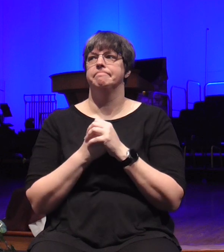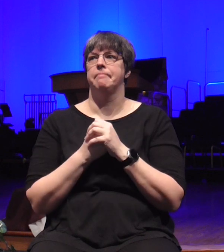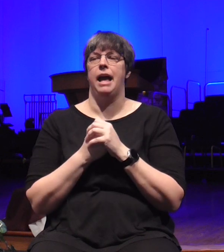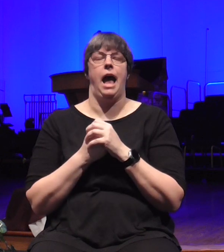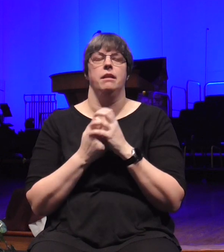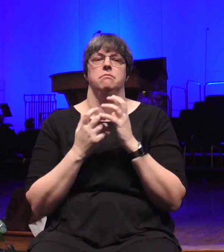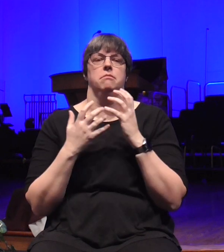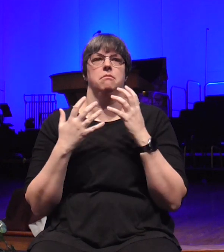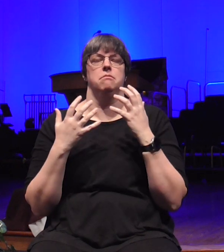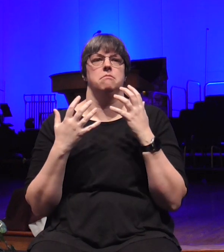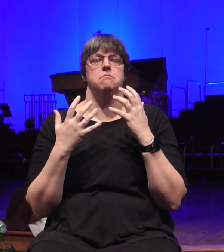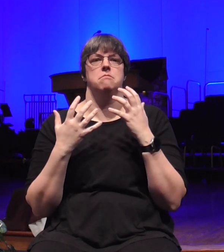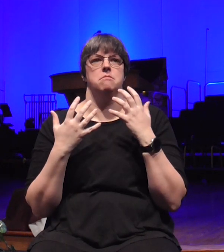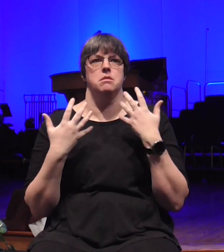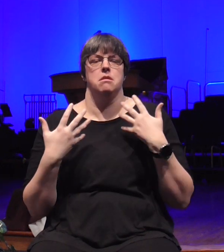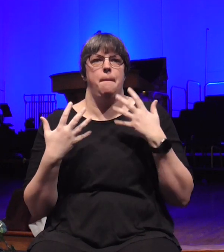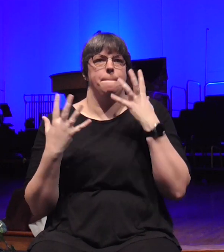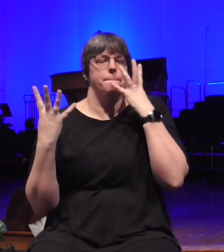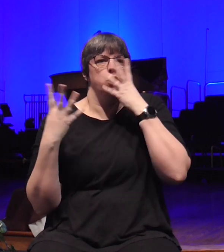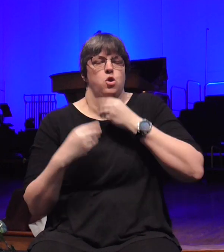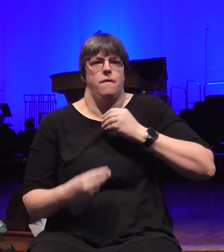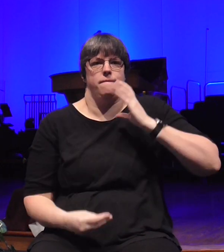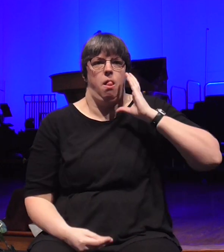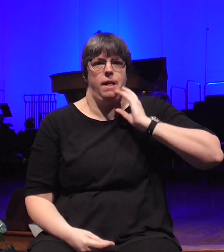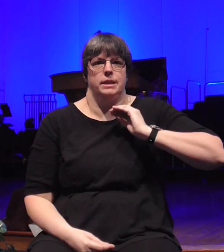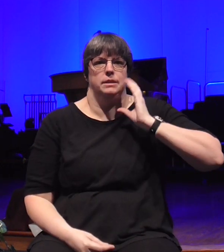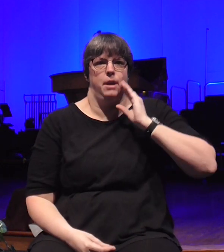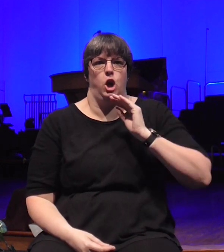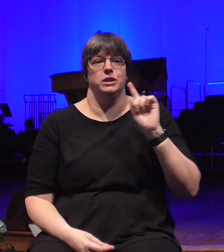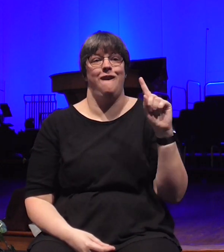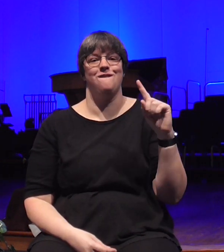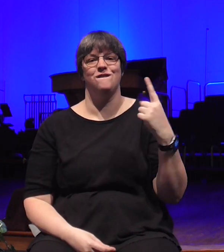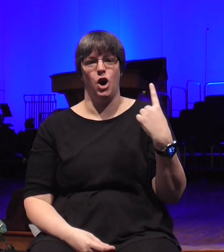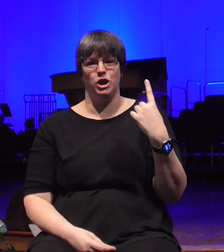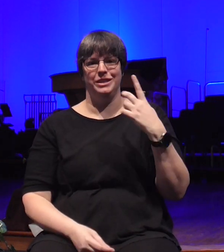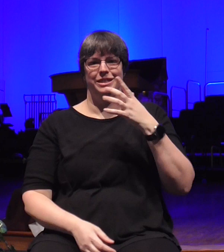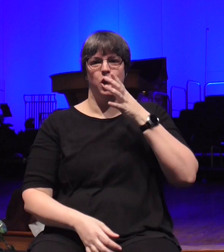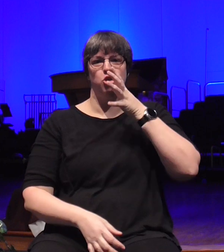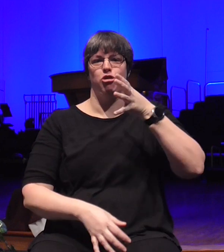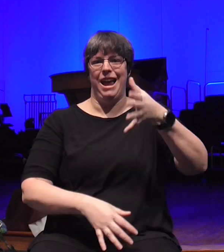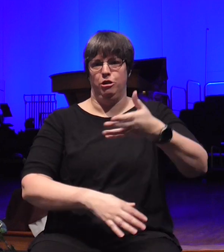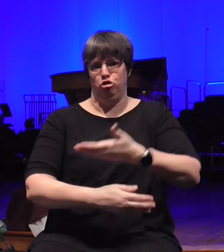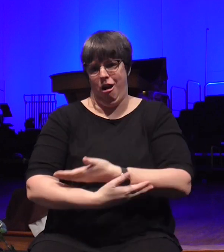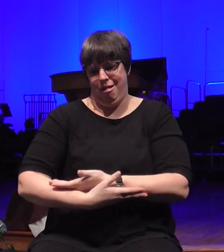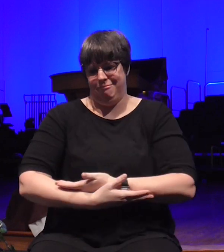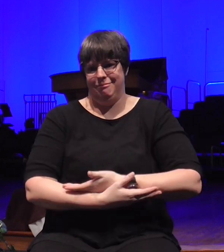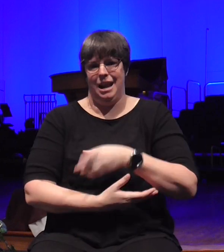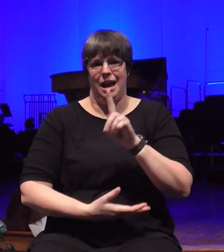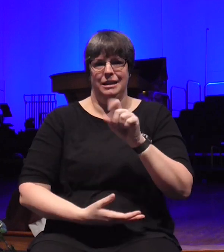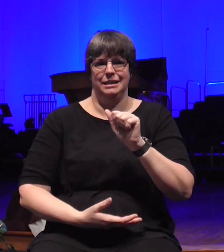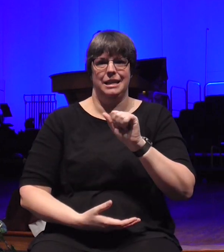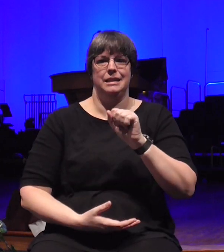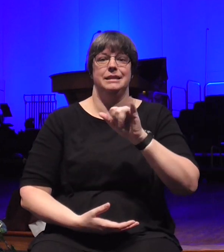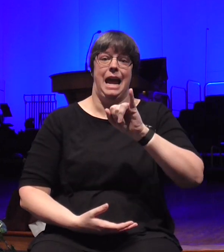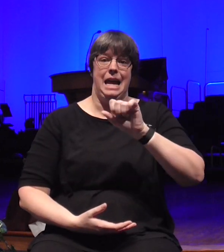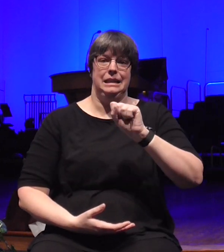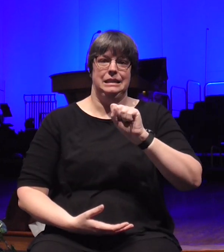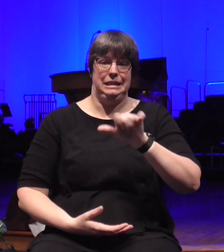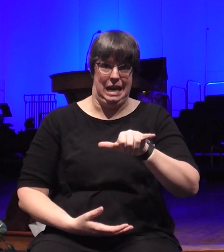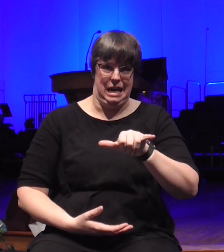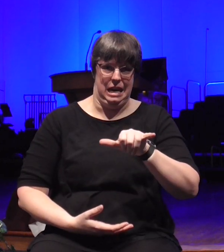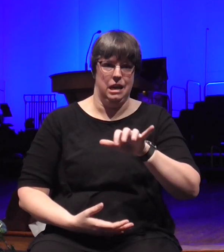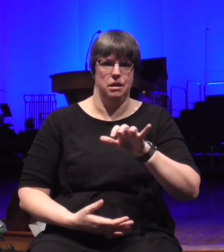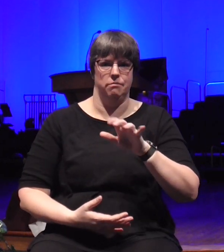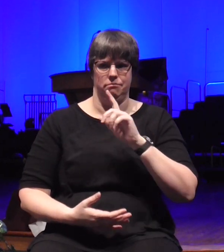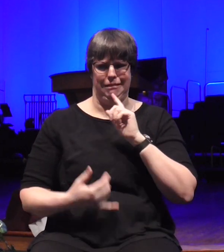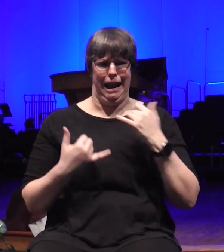beautiful experience when our first grandchild, Daisy, was put in our arms. She's now in her college years,